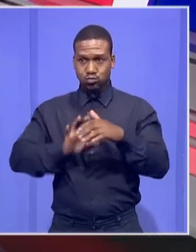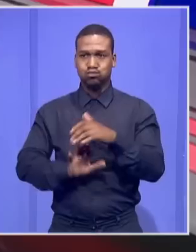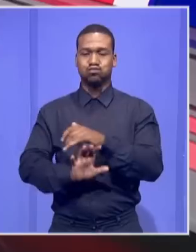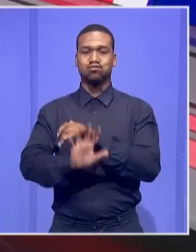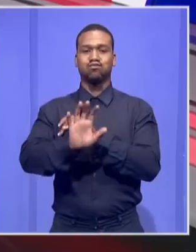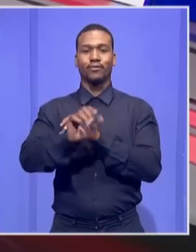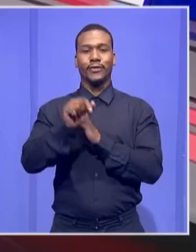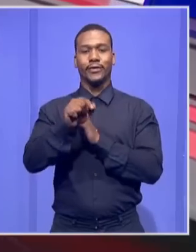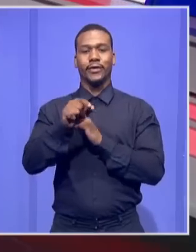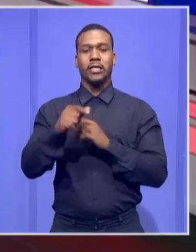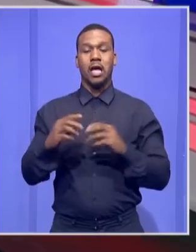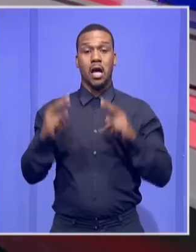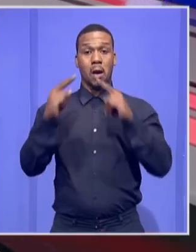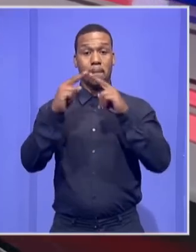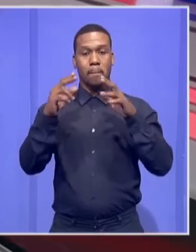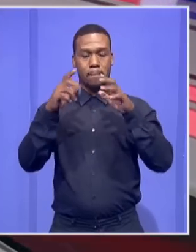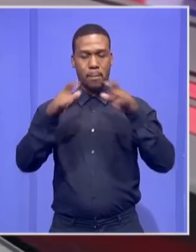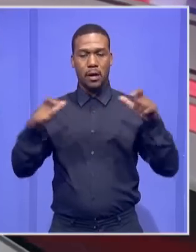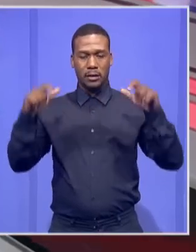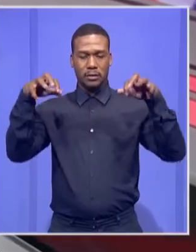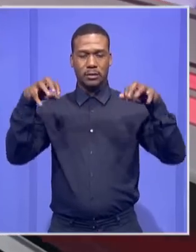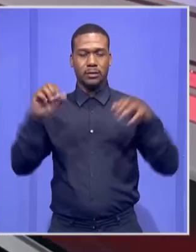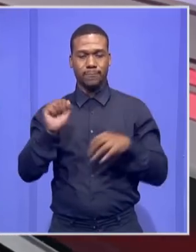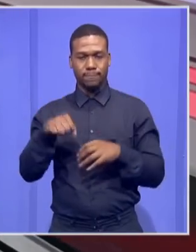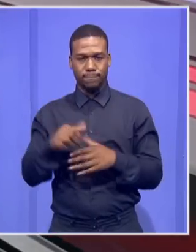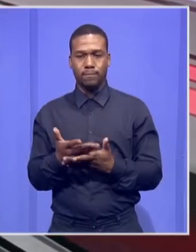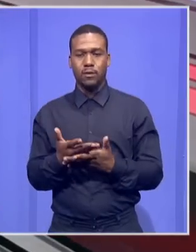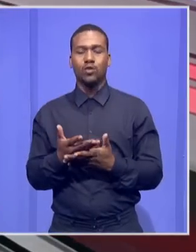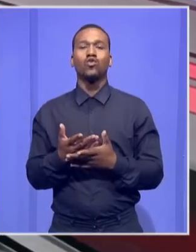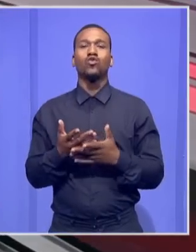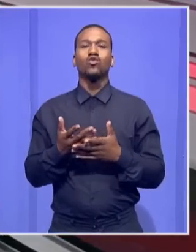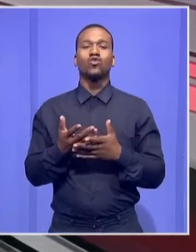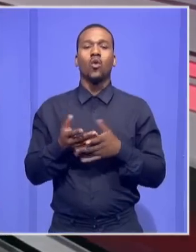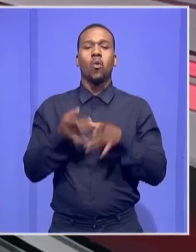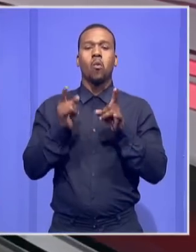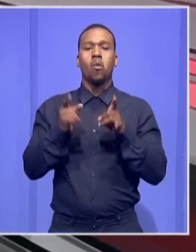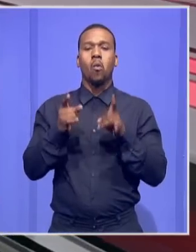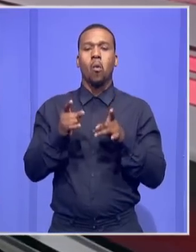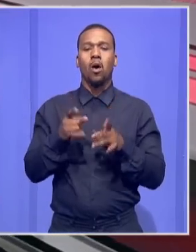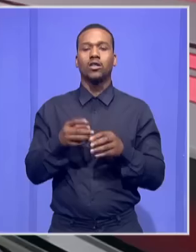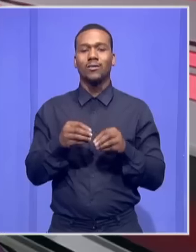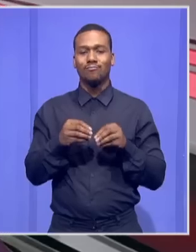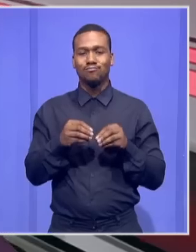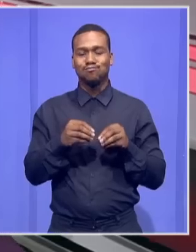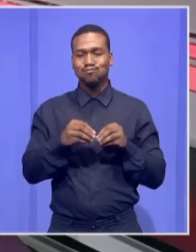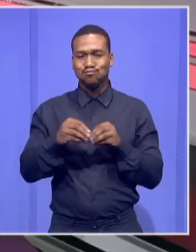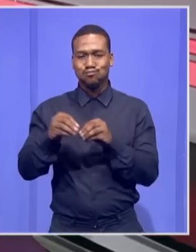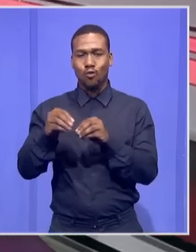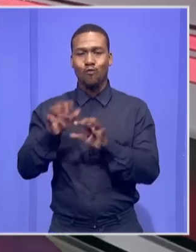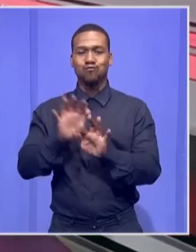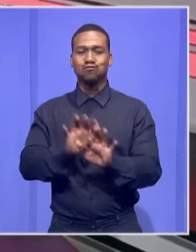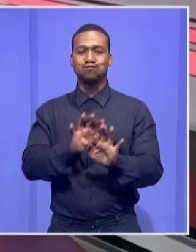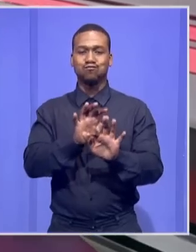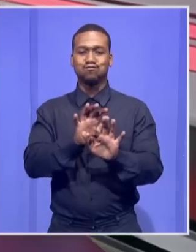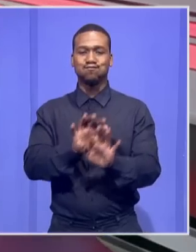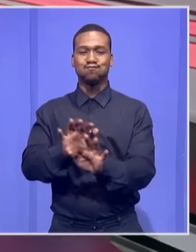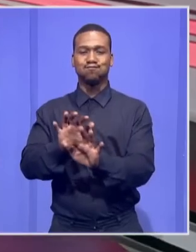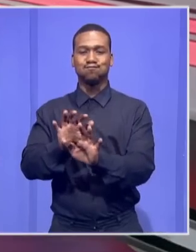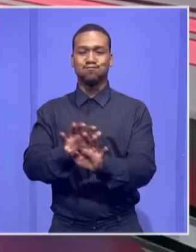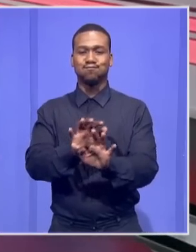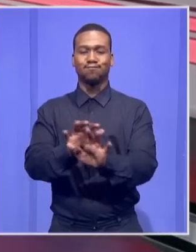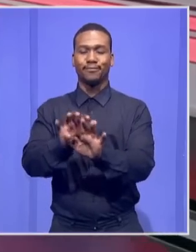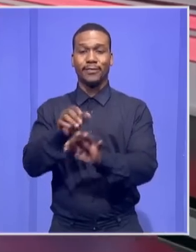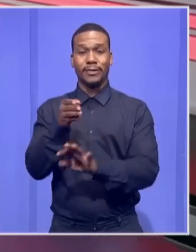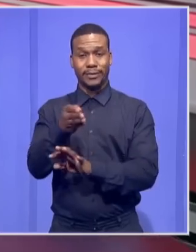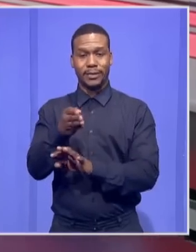happen, and of course we will then, of course, watch them move in that the carriage all the way from Buckingham Palace to Westminster Abbey. Those